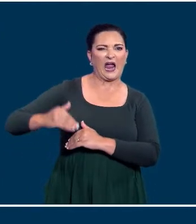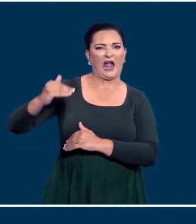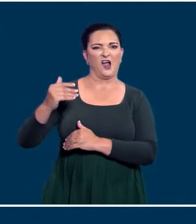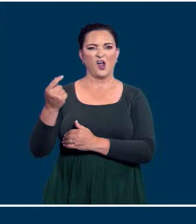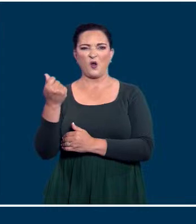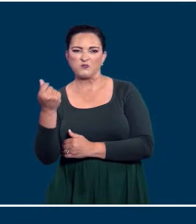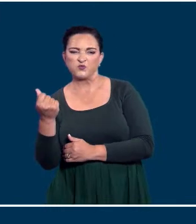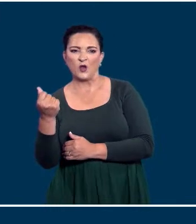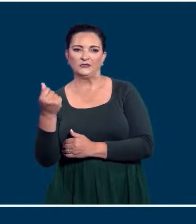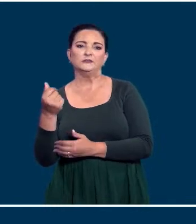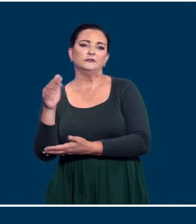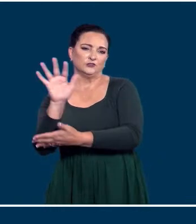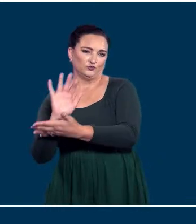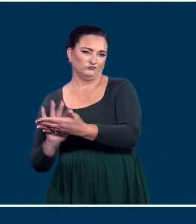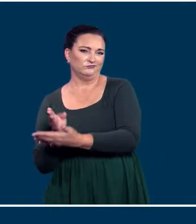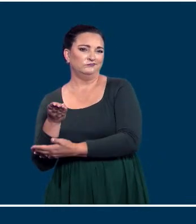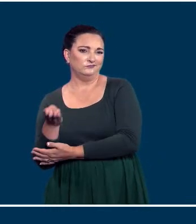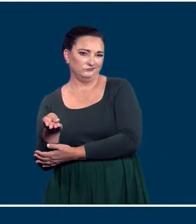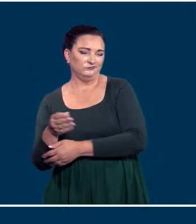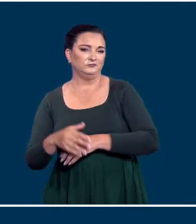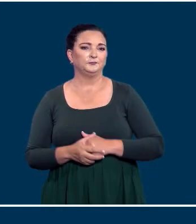scenario. So the